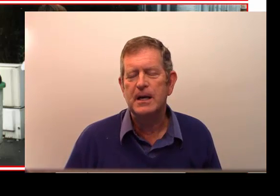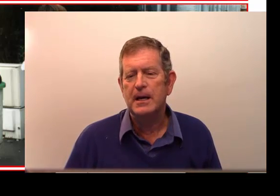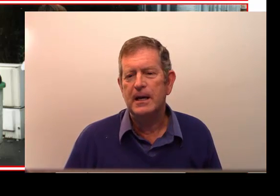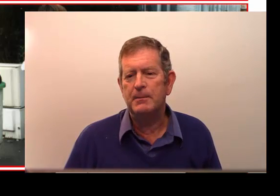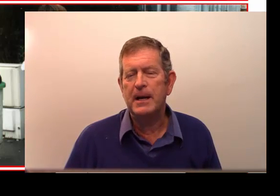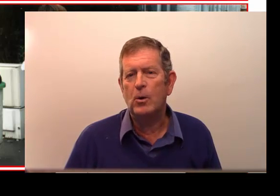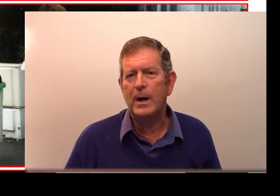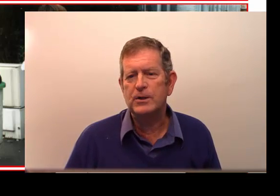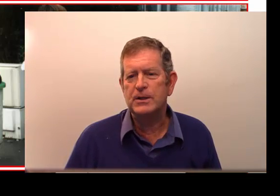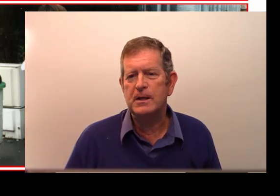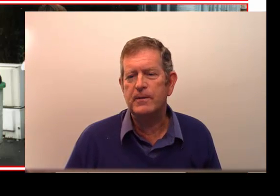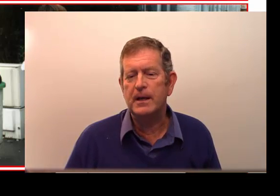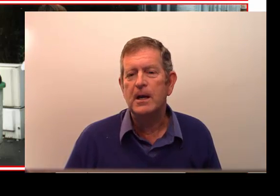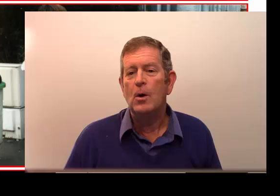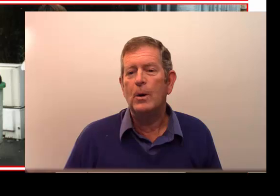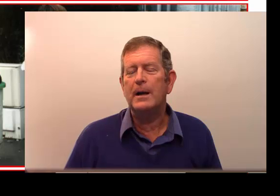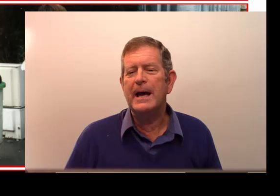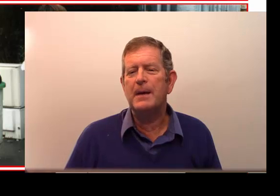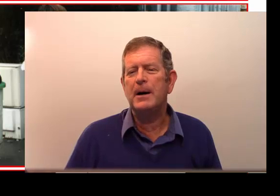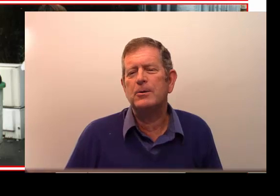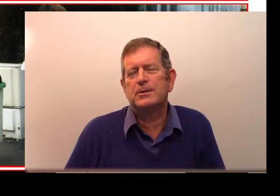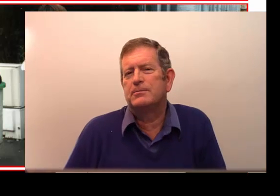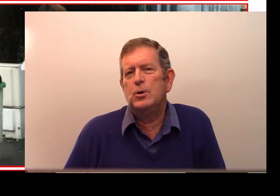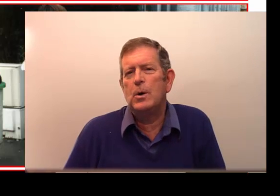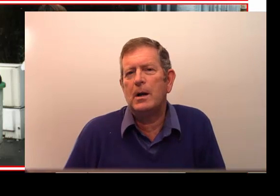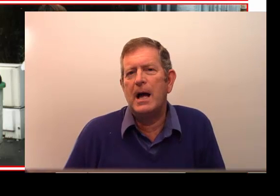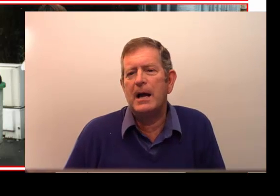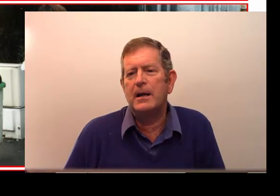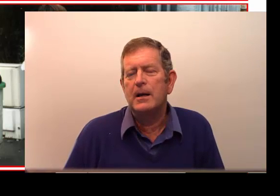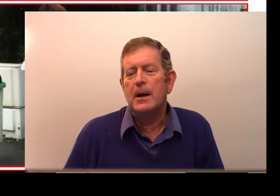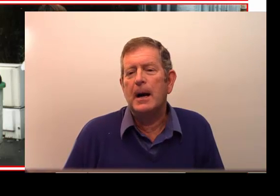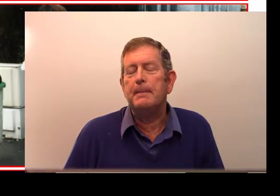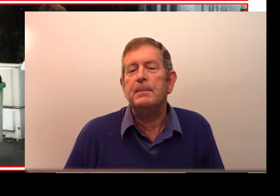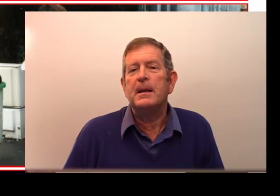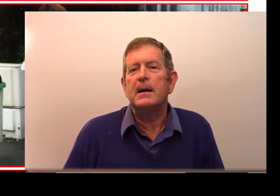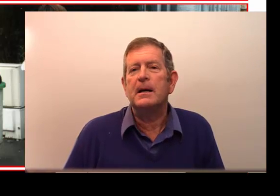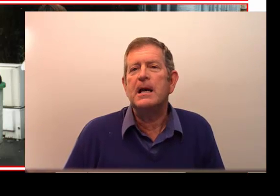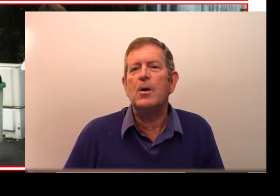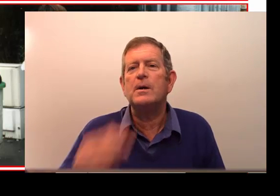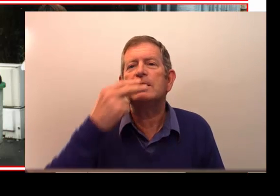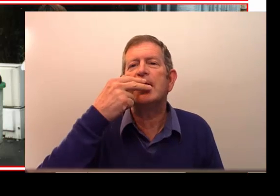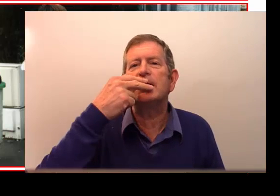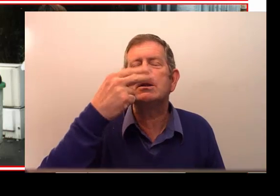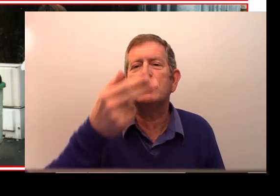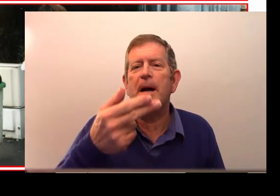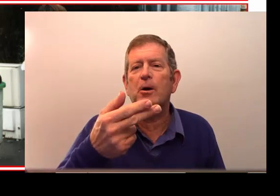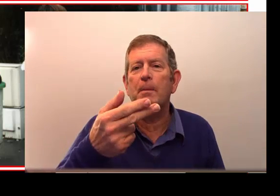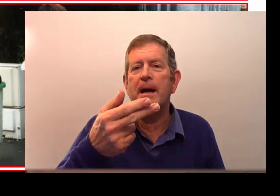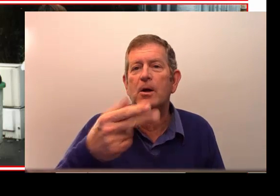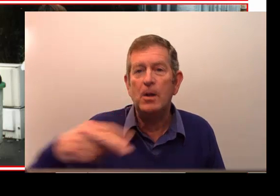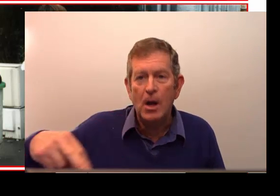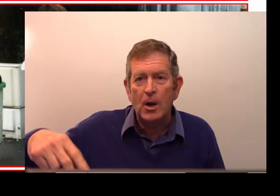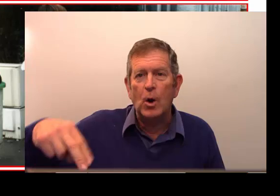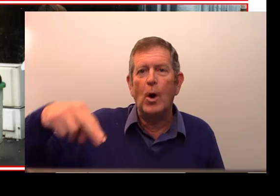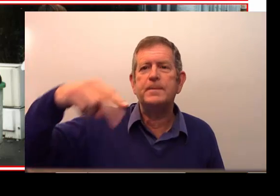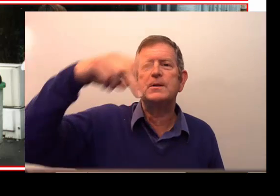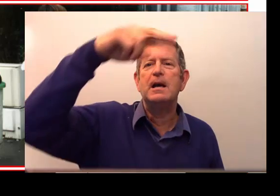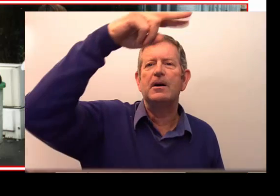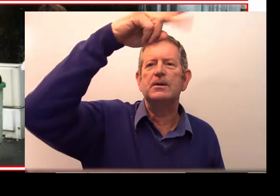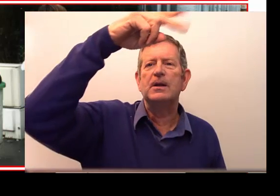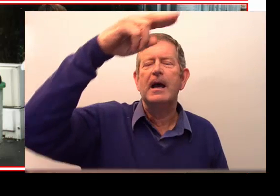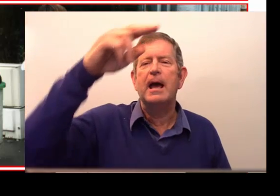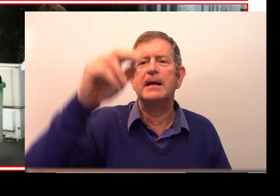the house, and Michael watches TV. Well, at about 2 o'clock, Carol says to Michael, "Michael,